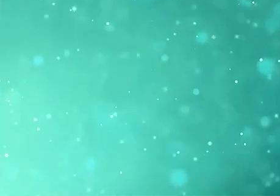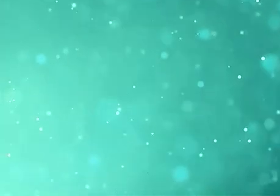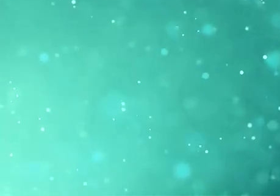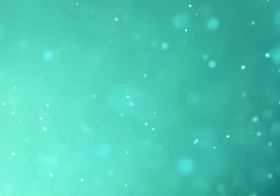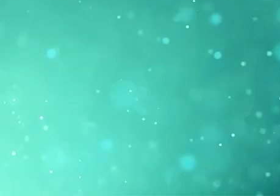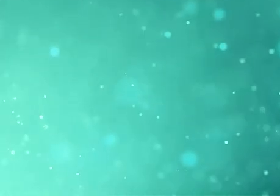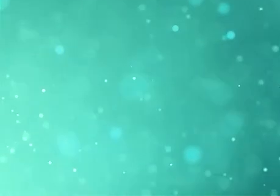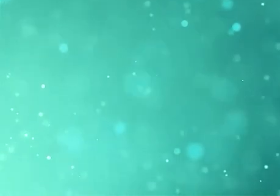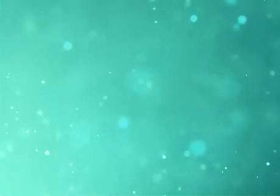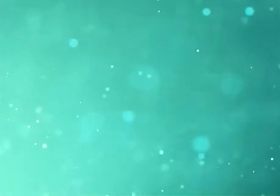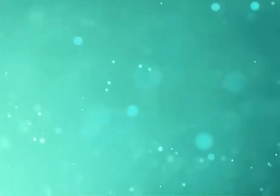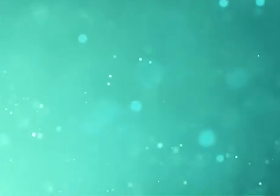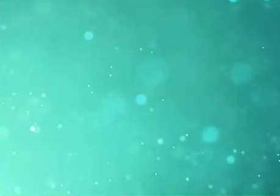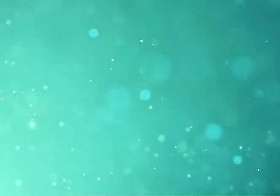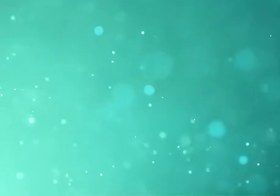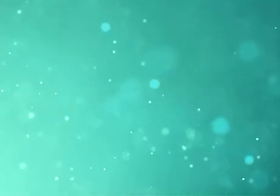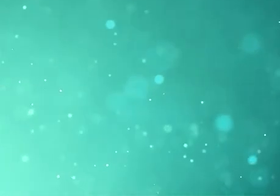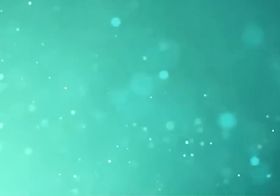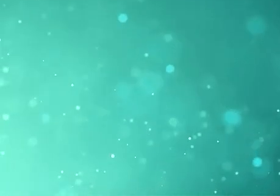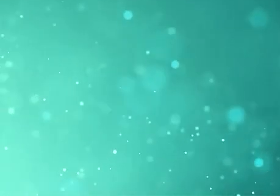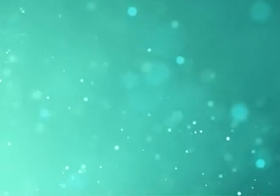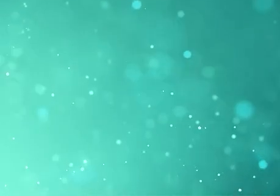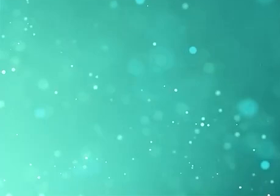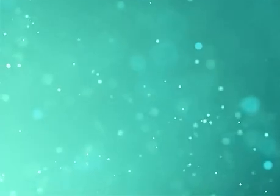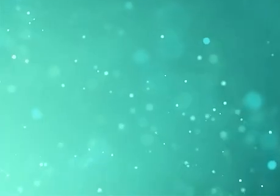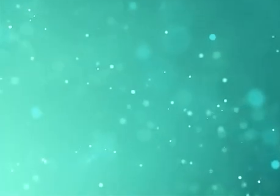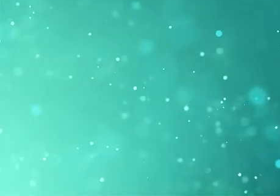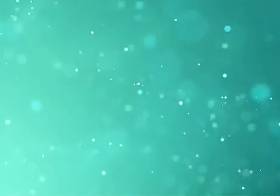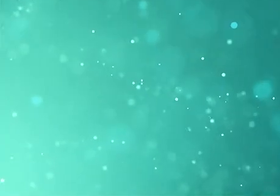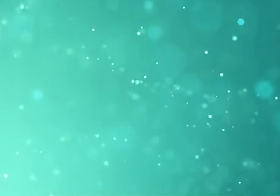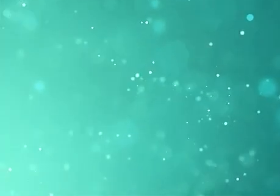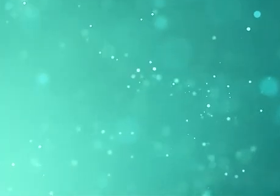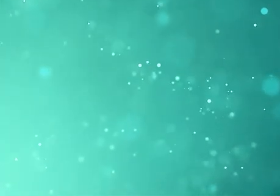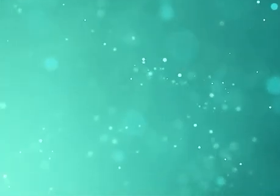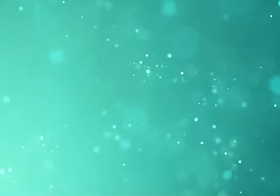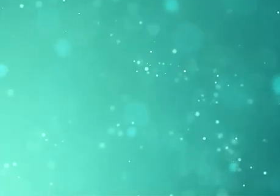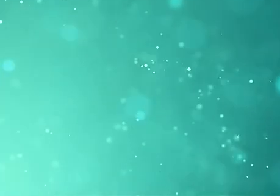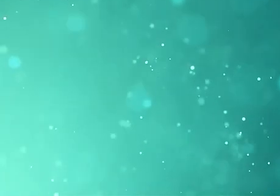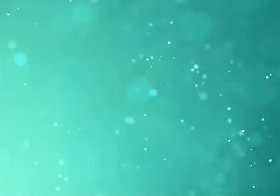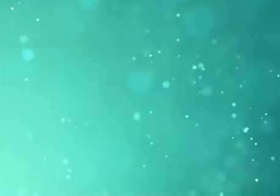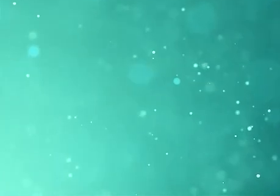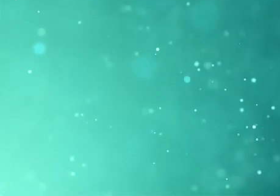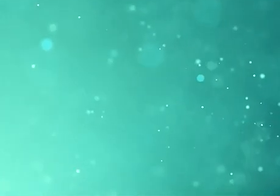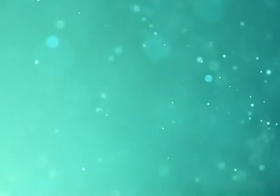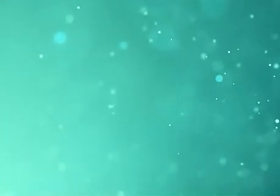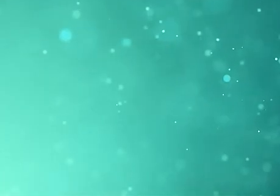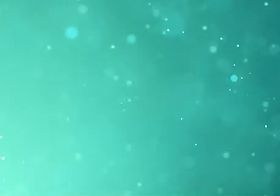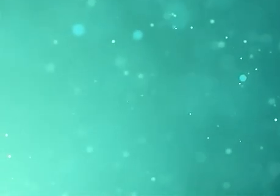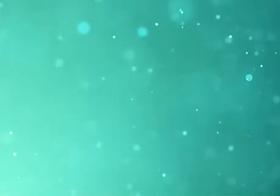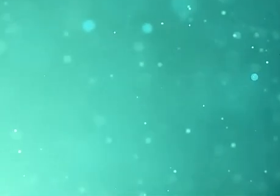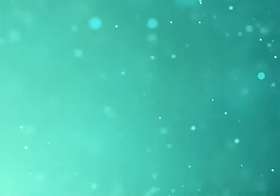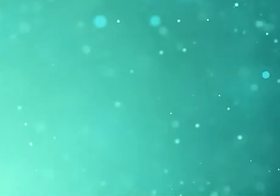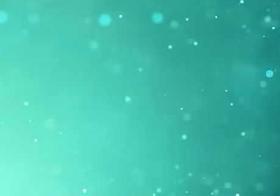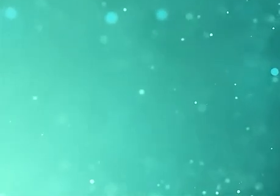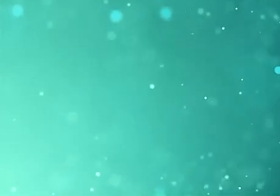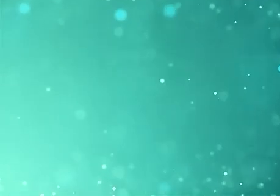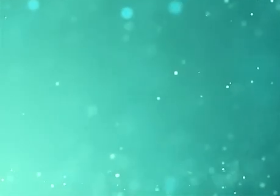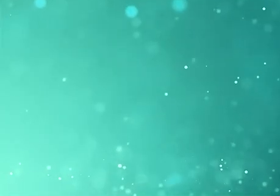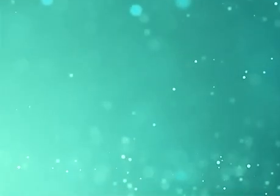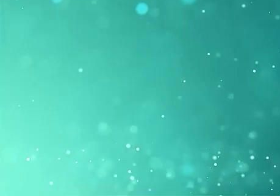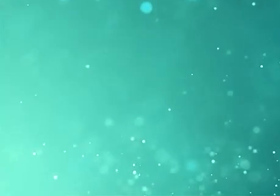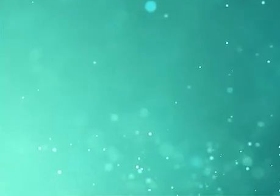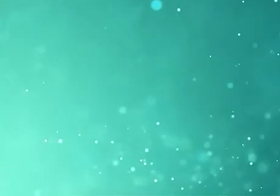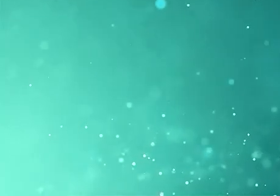Imam Ali says justice puts everything in its right place. The first imperative of justice is to set right the